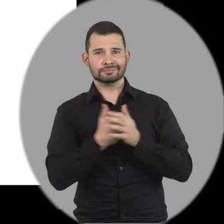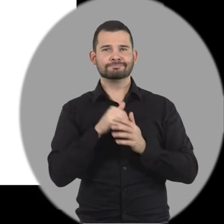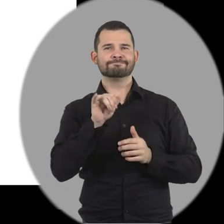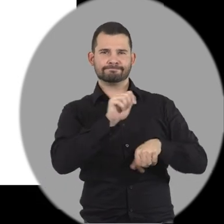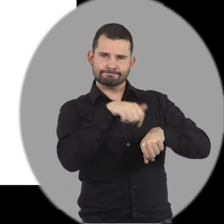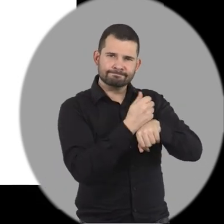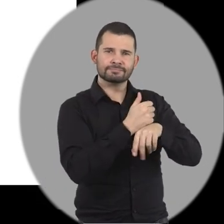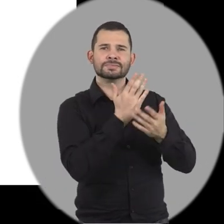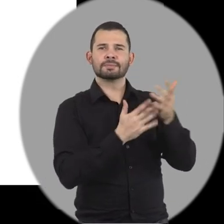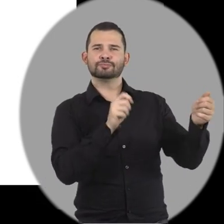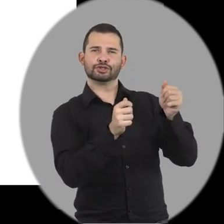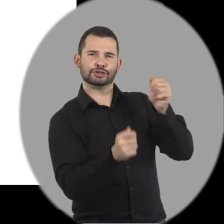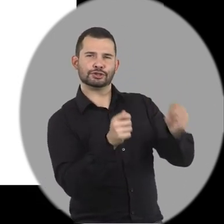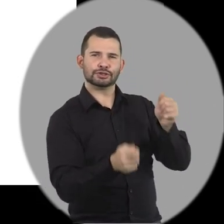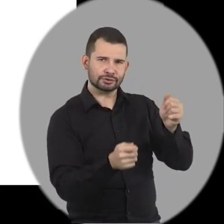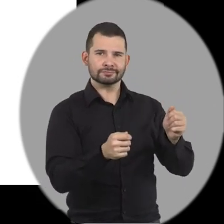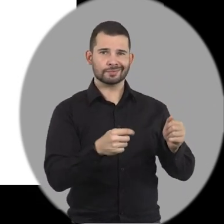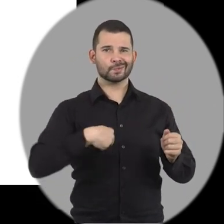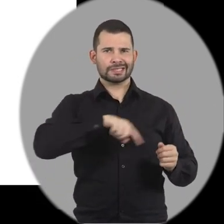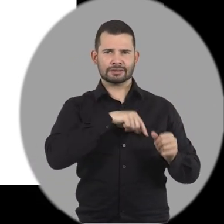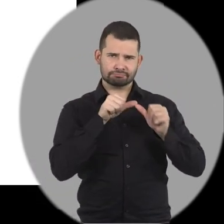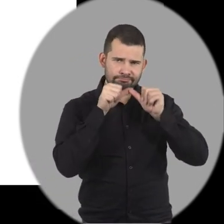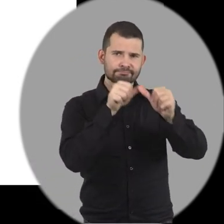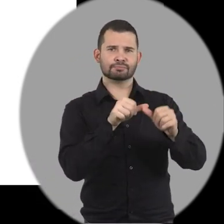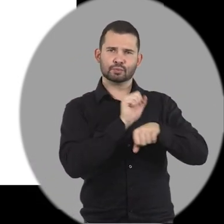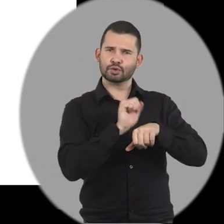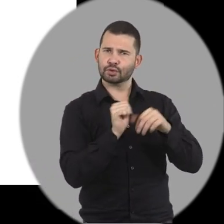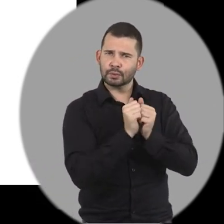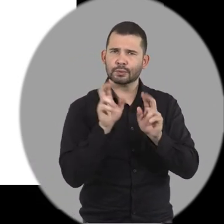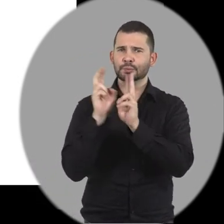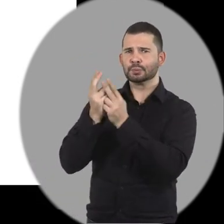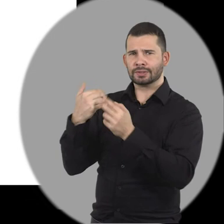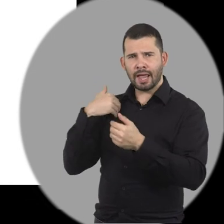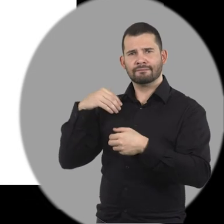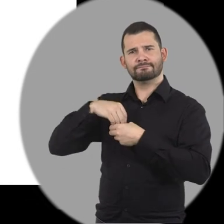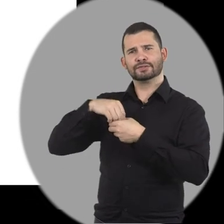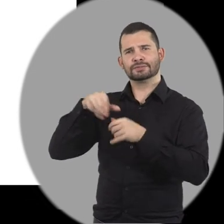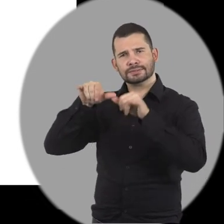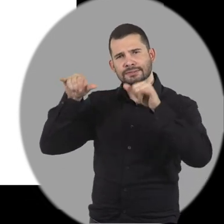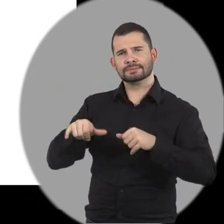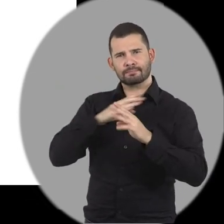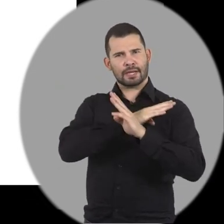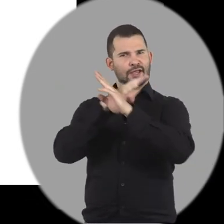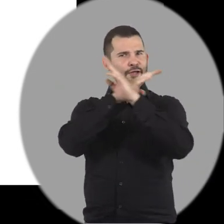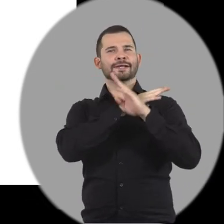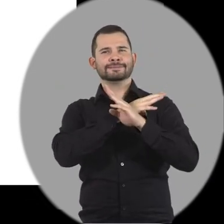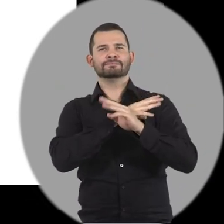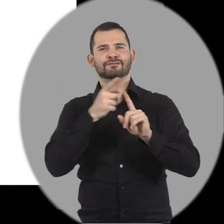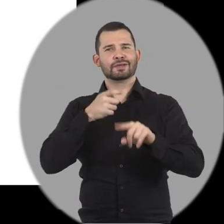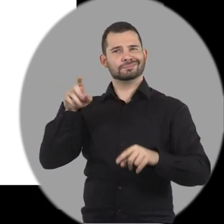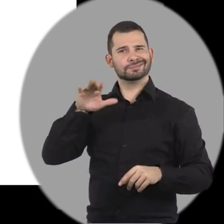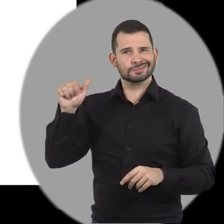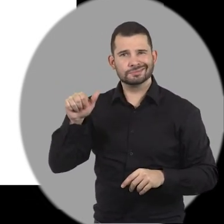we needed to make. We continue to work with our unions to address the systemic barriers posed by the terms of a collective agreement, but we're